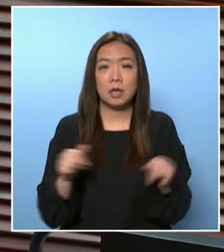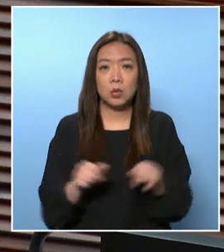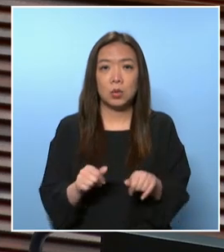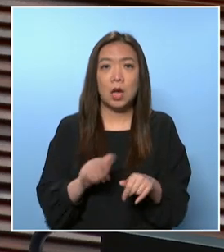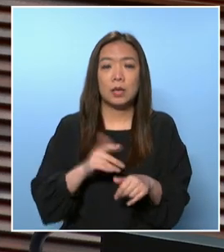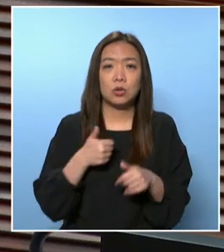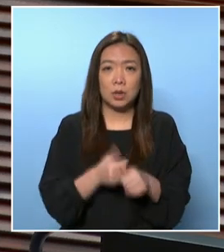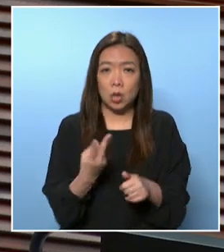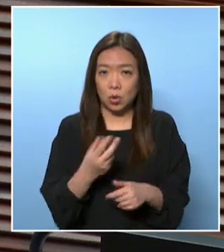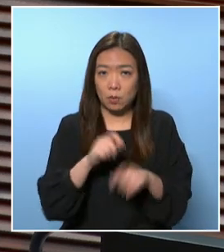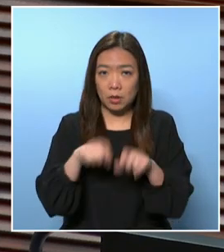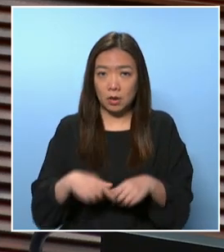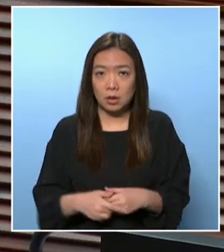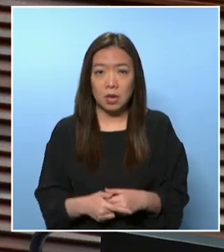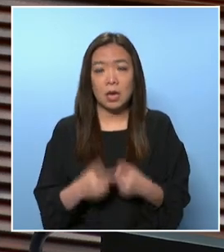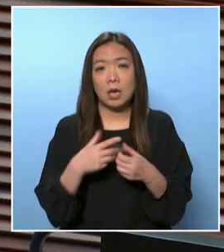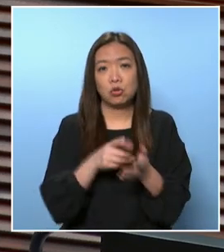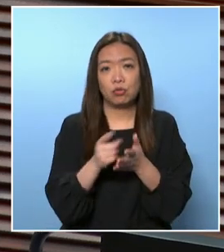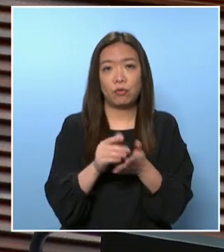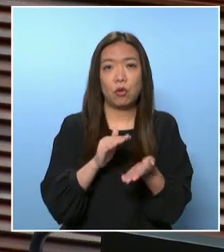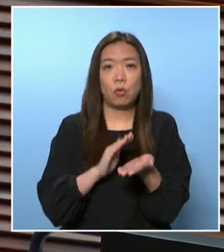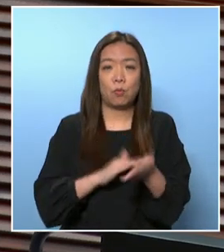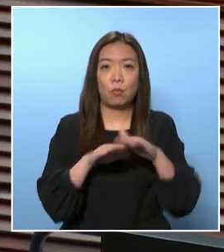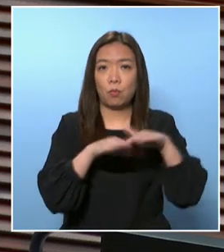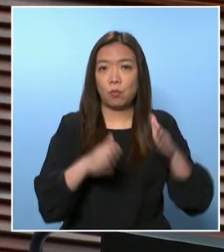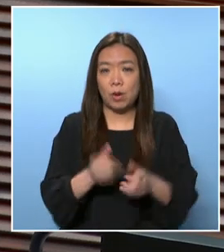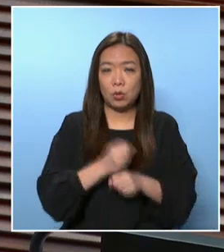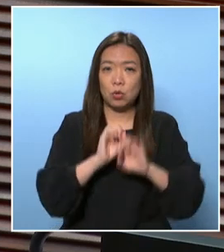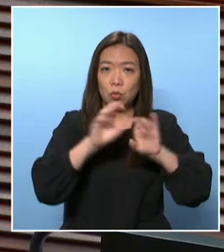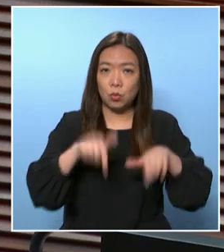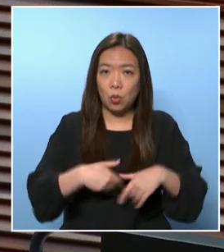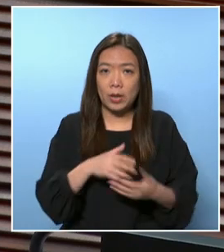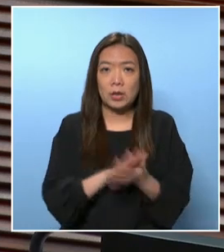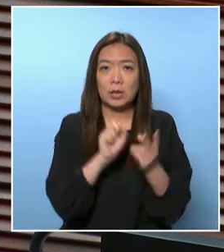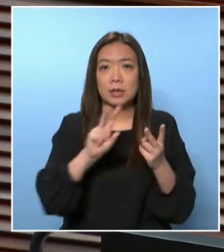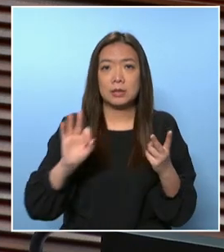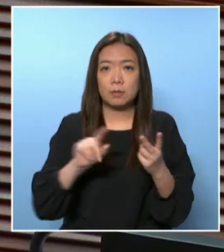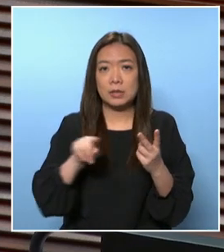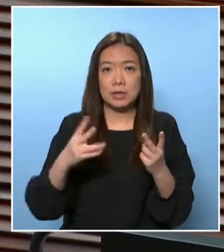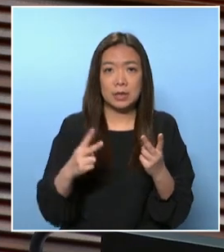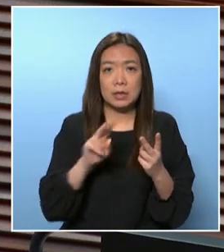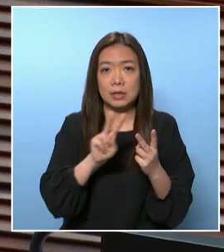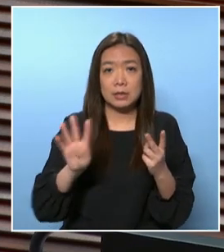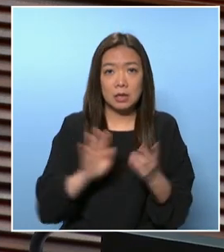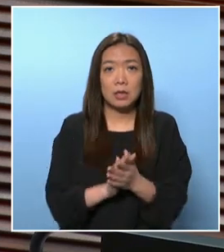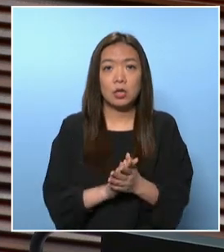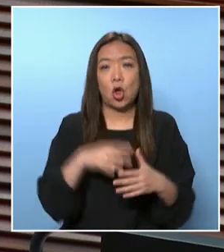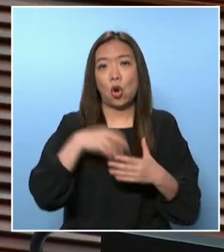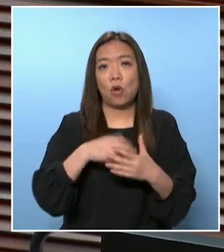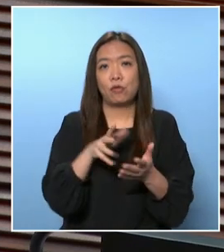hospital authority is trying to shorten the waiting time. My question is for specialist outpatient clinic